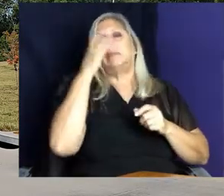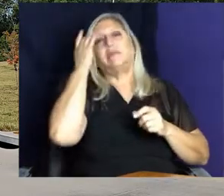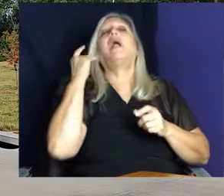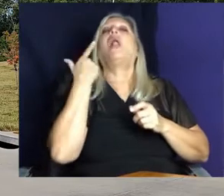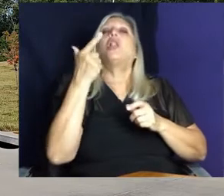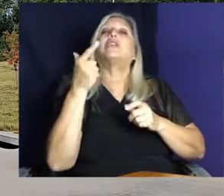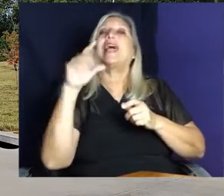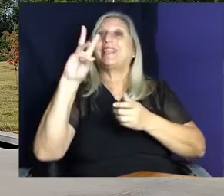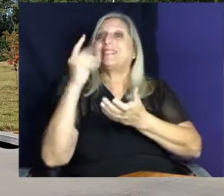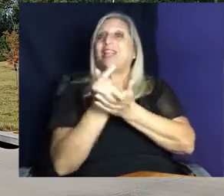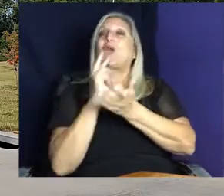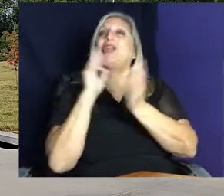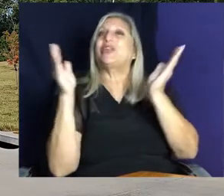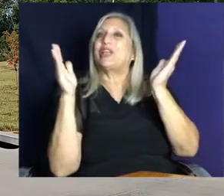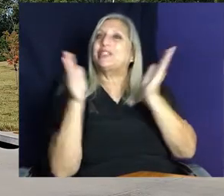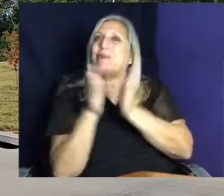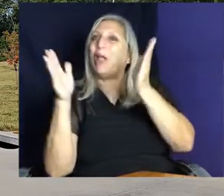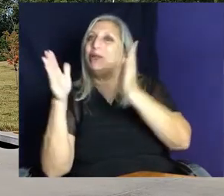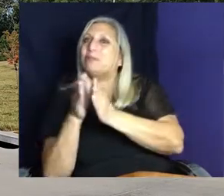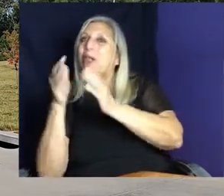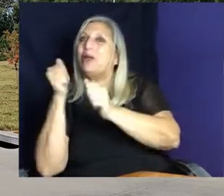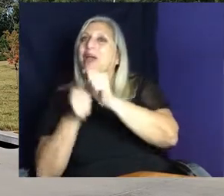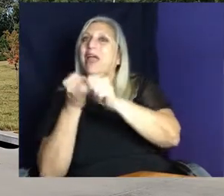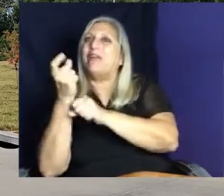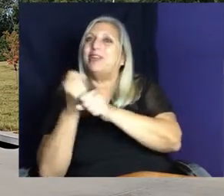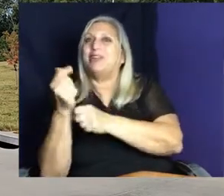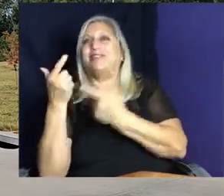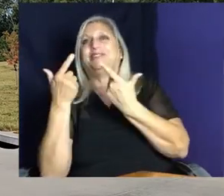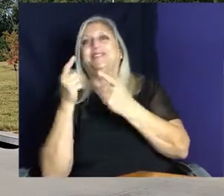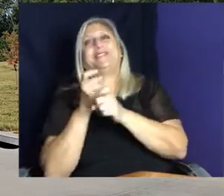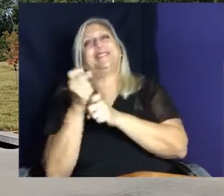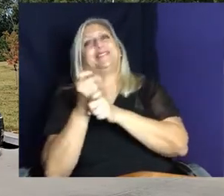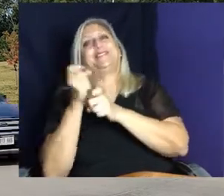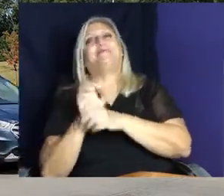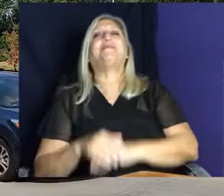Perfect. It looks like 6th graders are getting smaller and smaller every year.